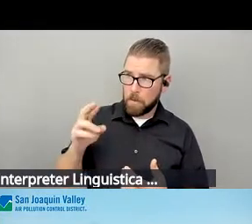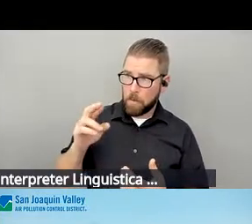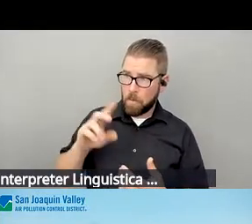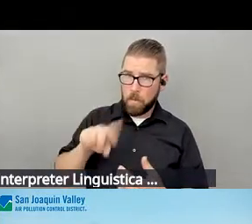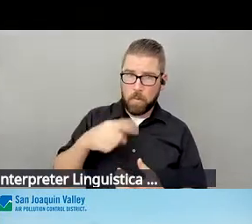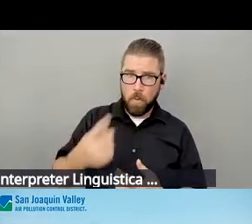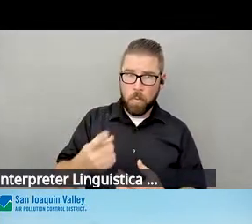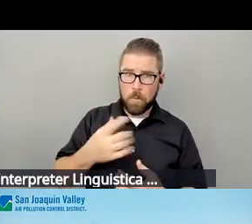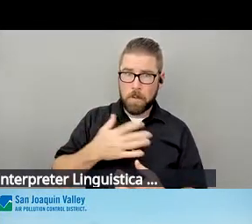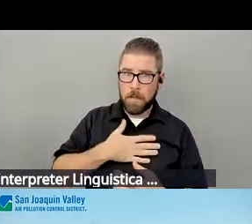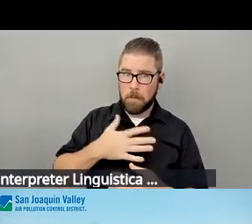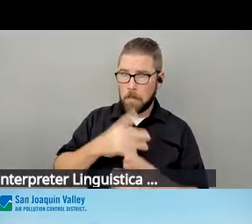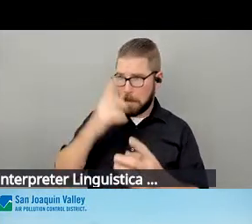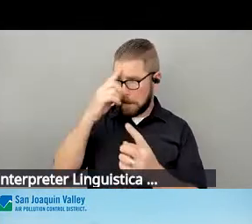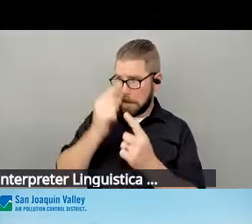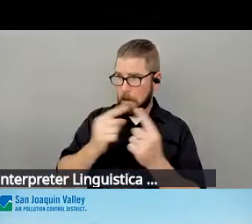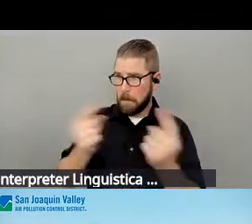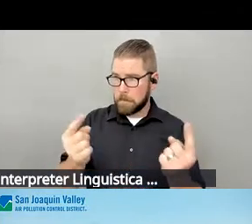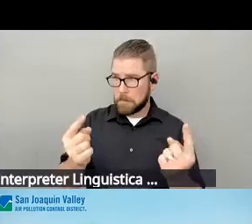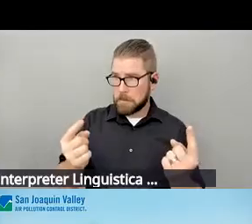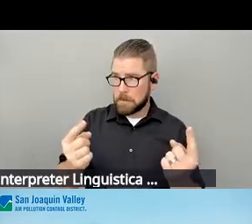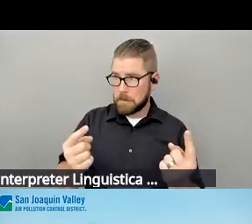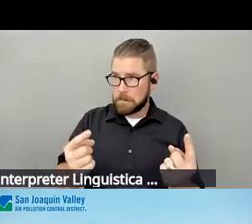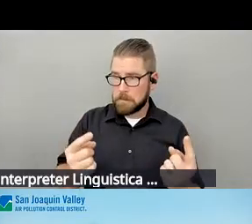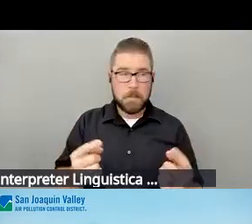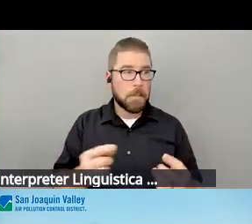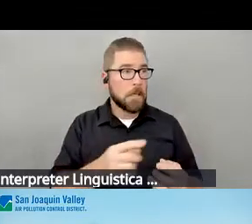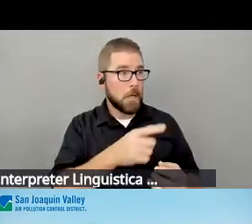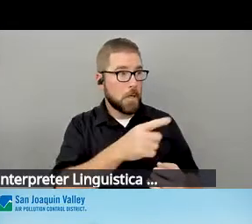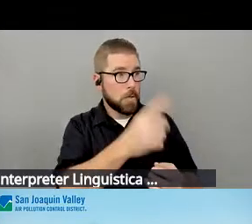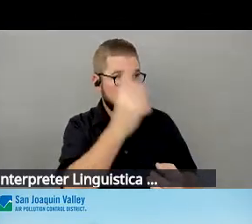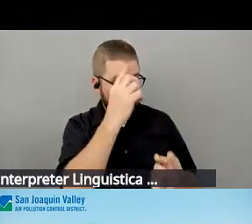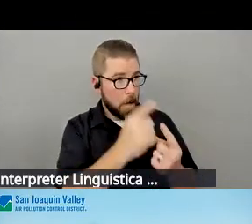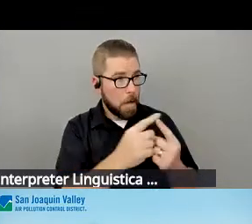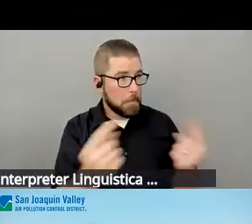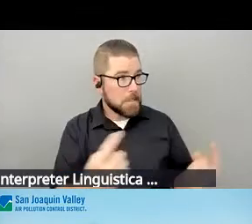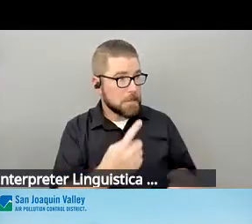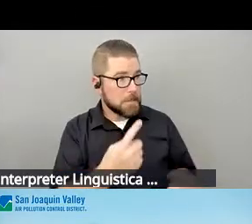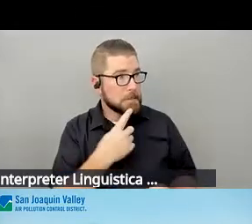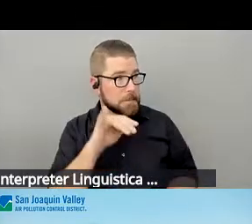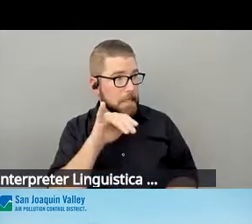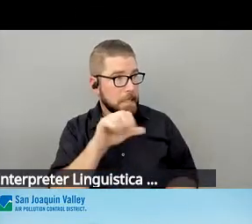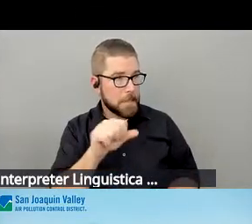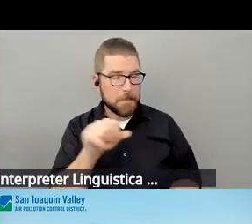opposed. Yes. Okay. So we have one.